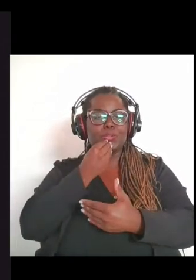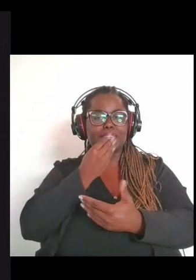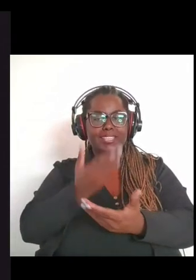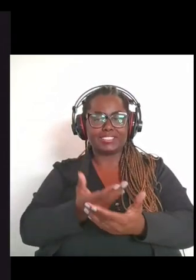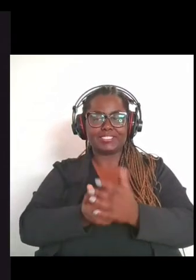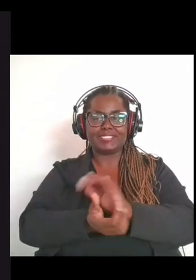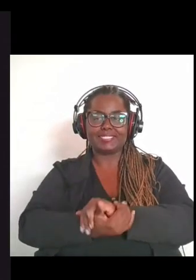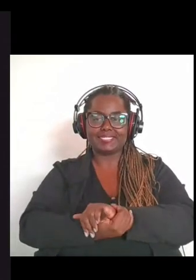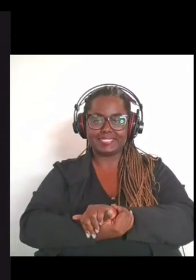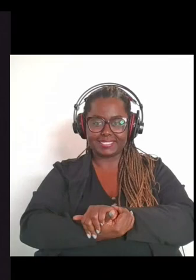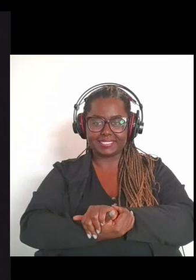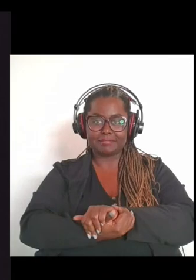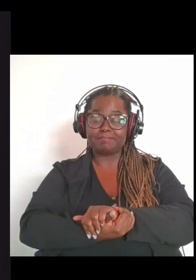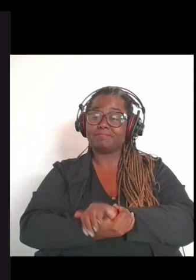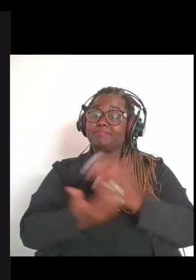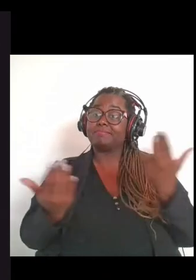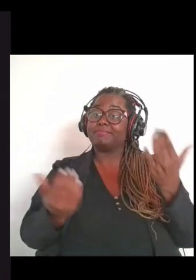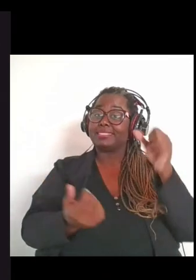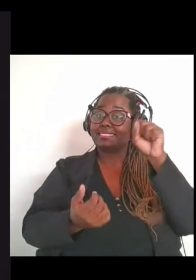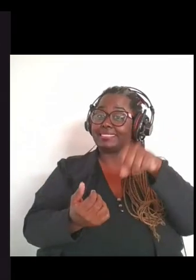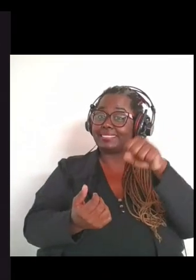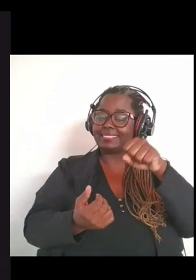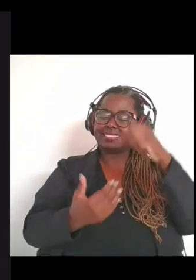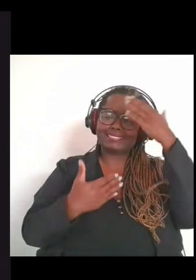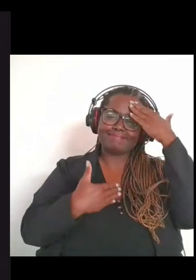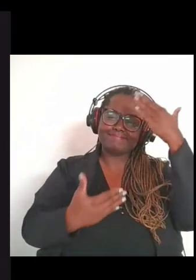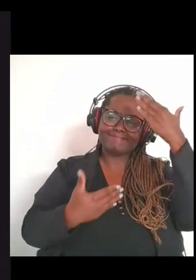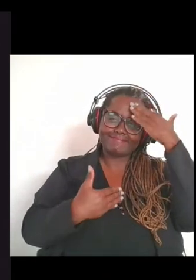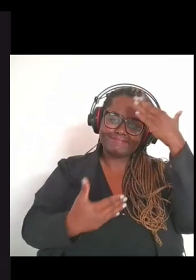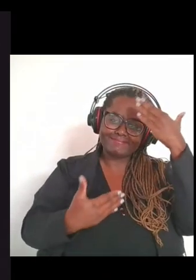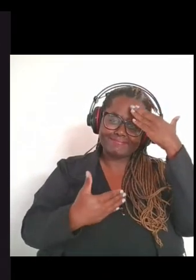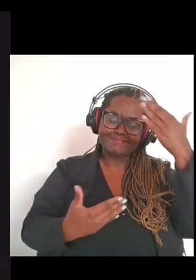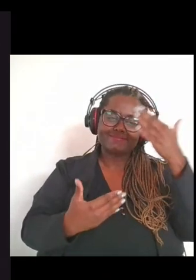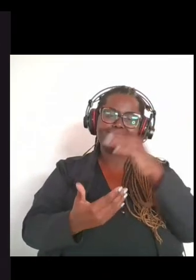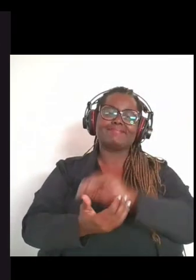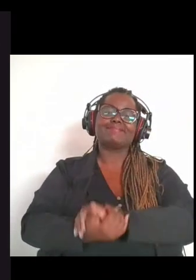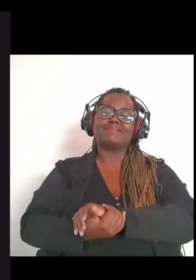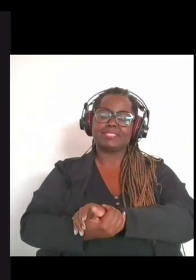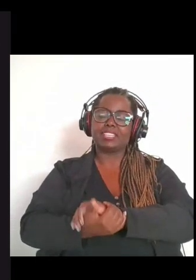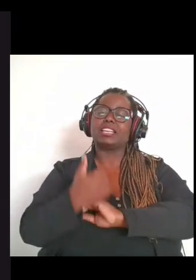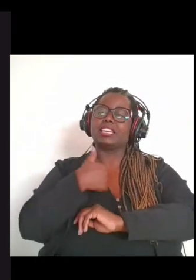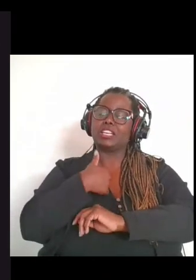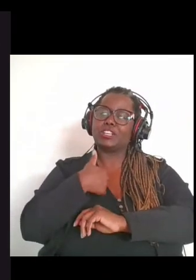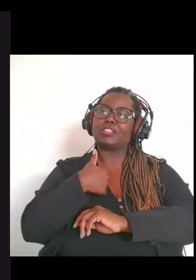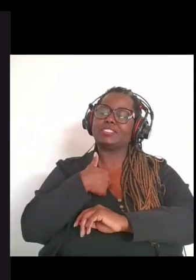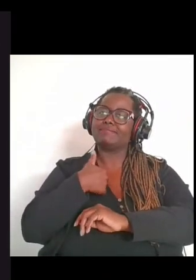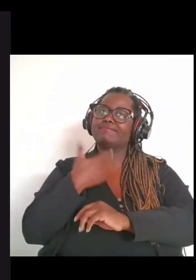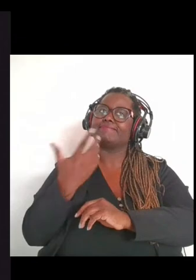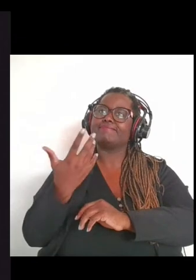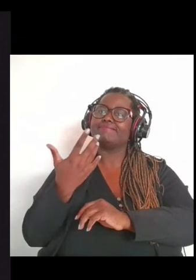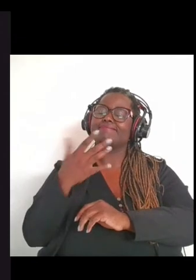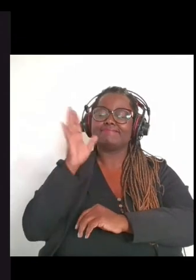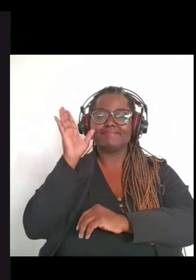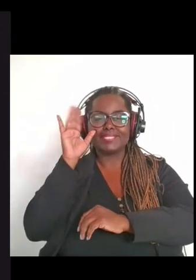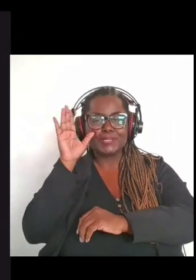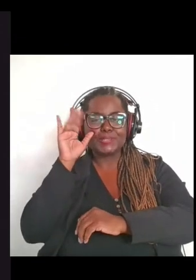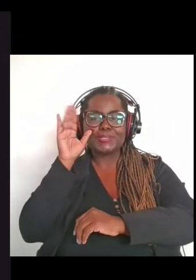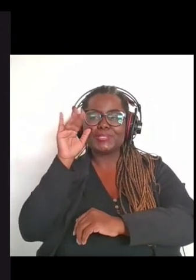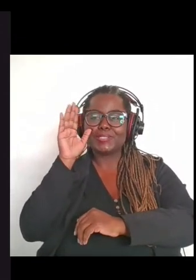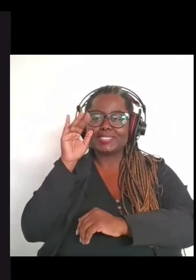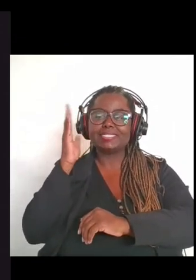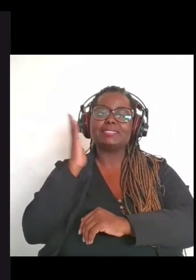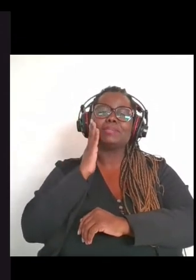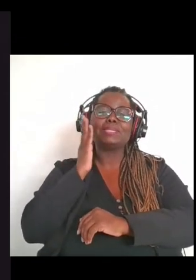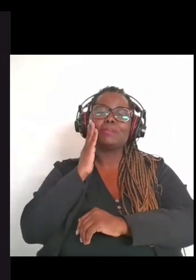yes thank you so much I was actually very curious to see how the sign language interpreter uh